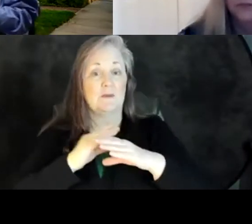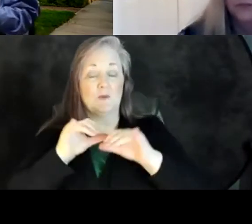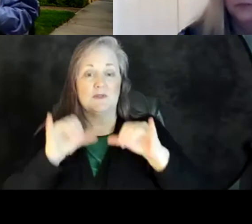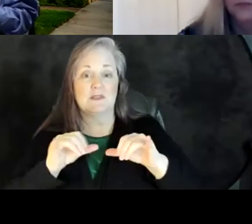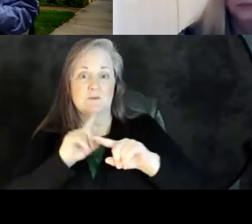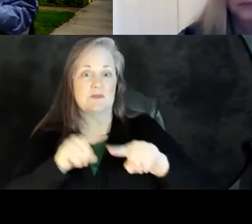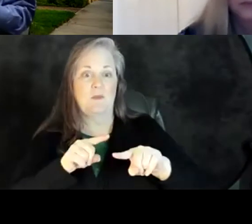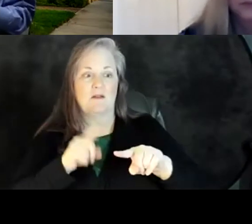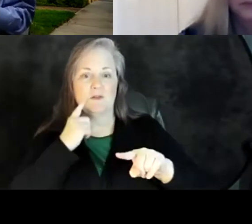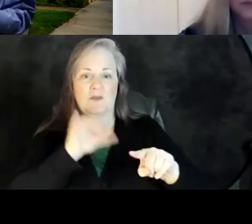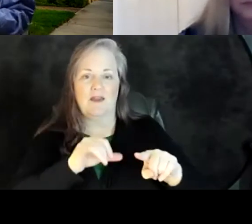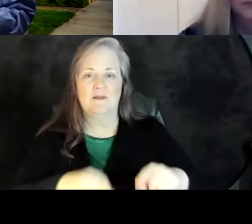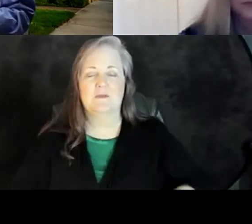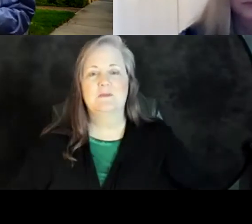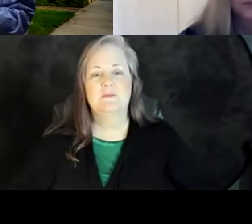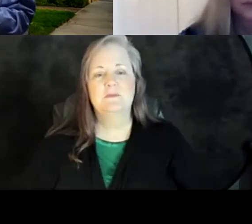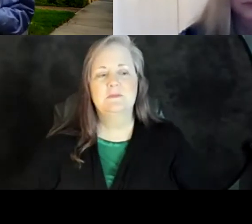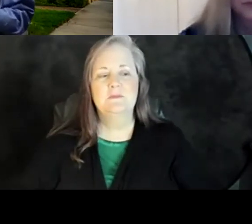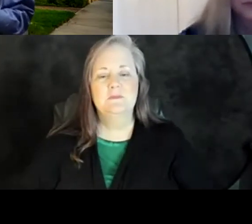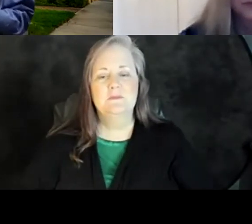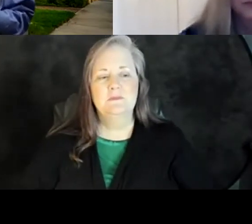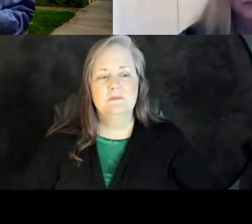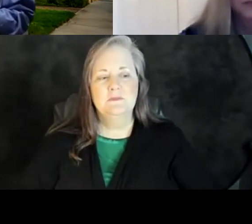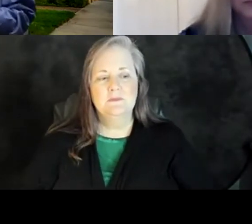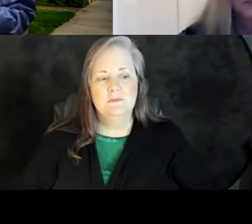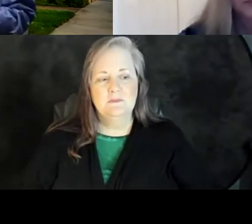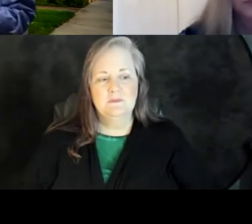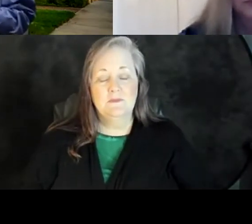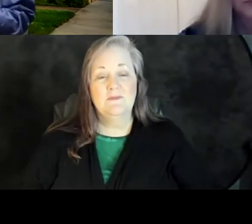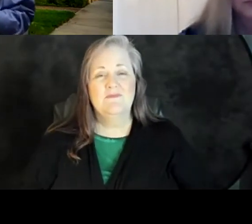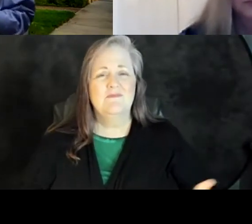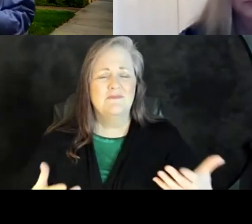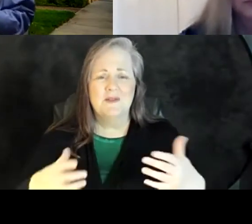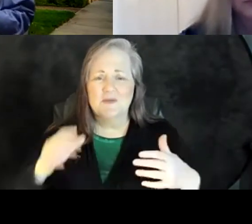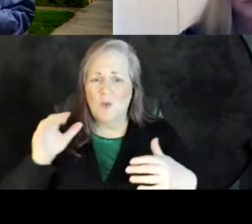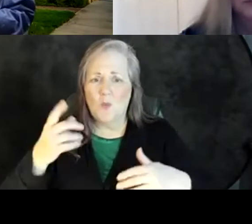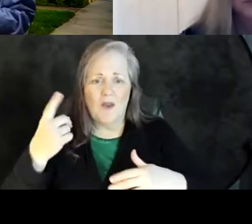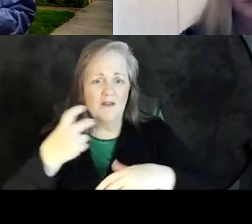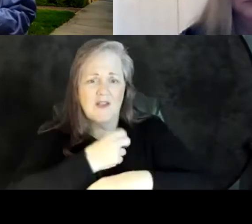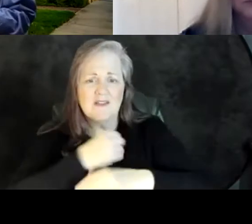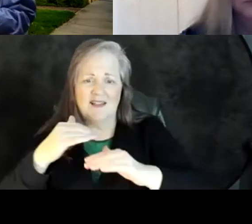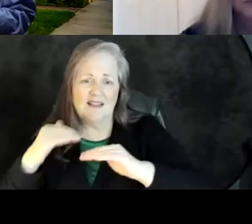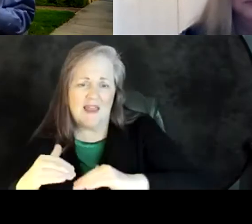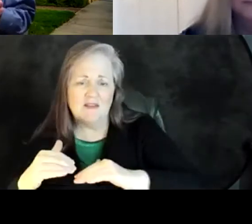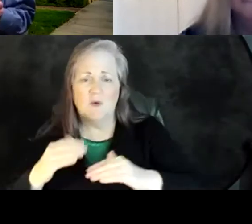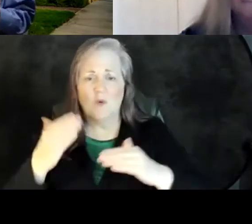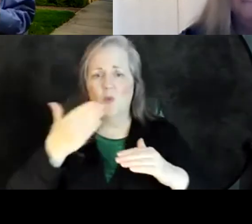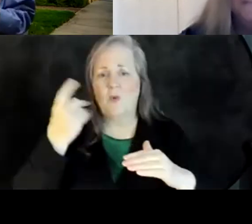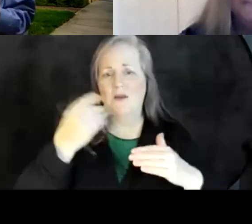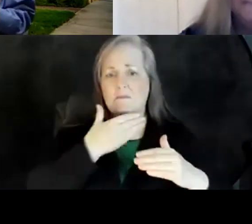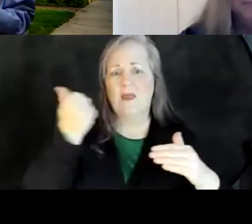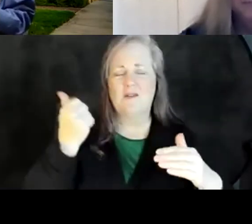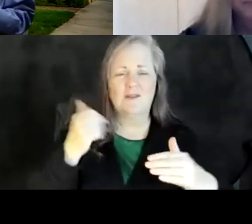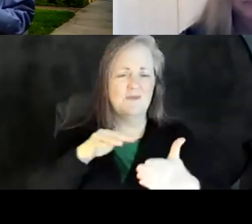to. As far as inferiority or superiority, since these studies were not